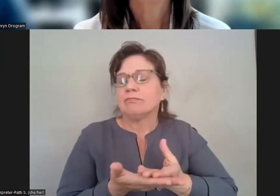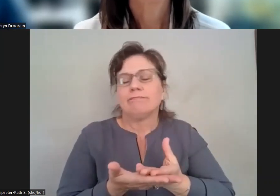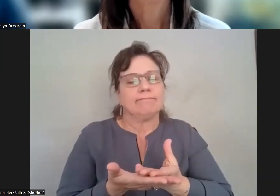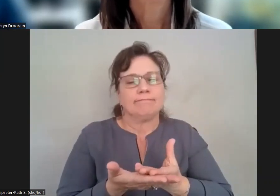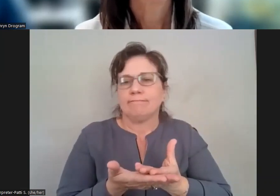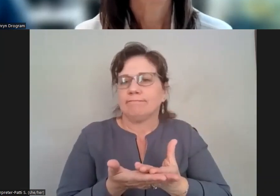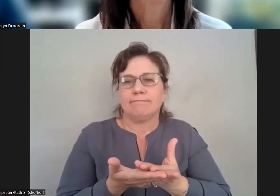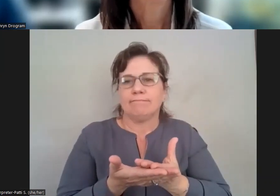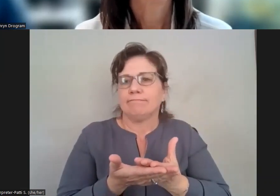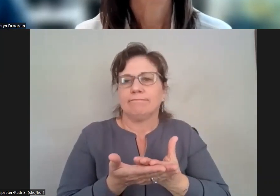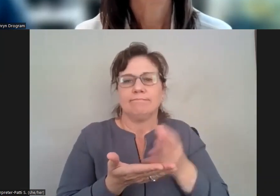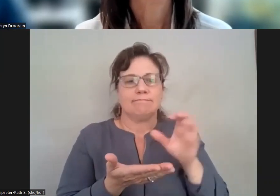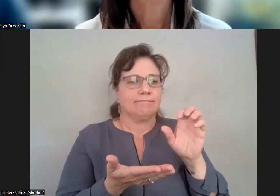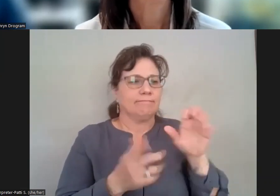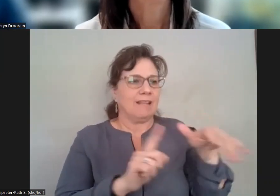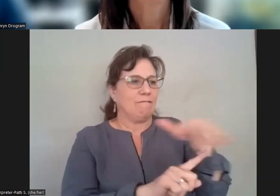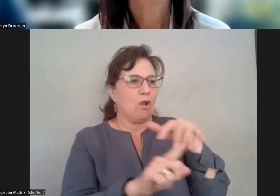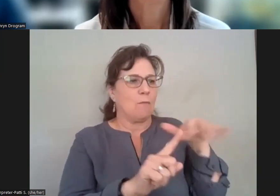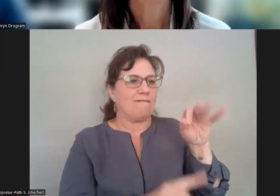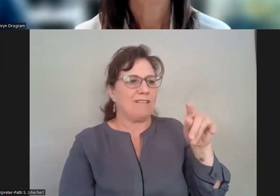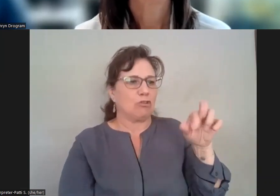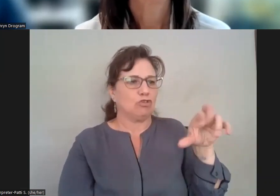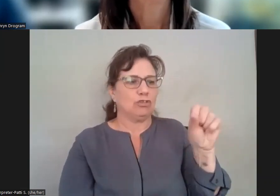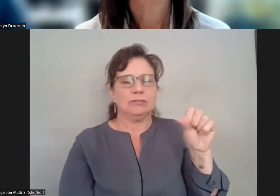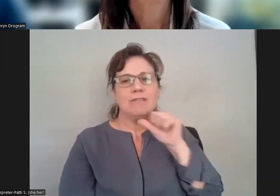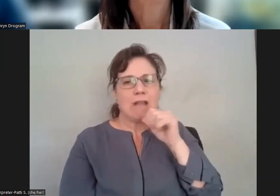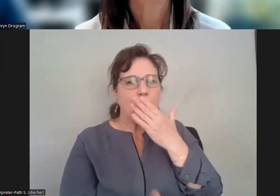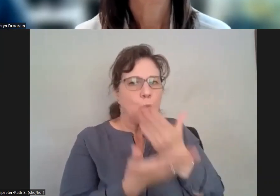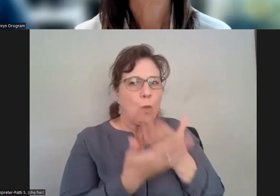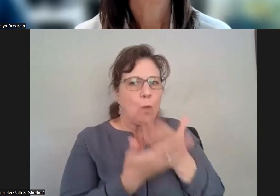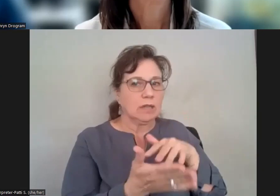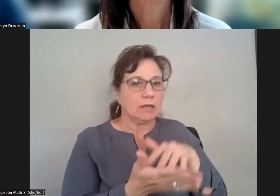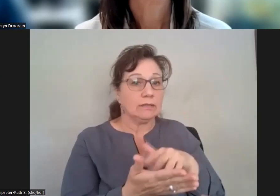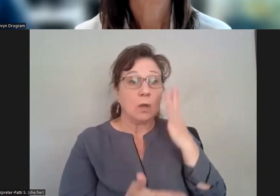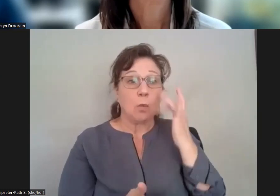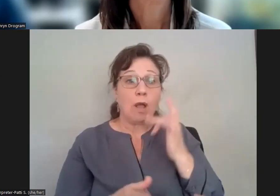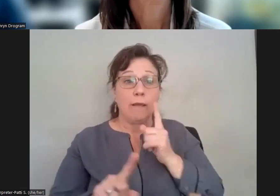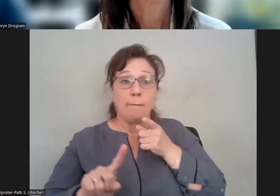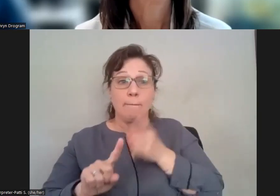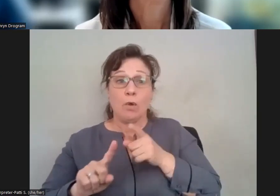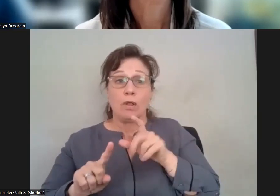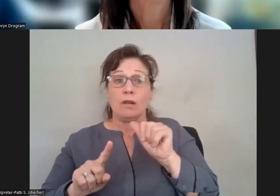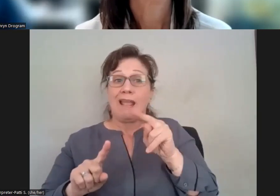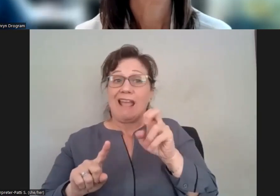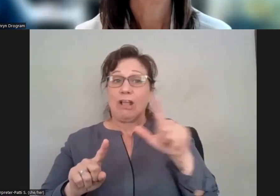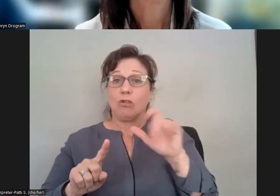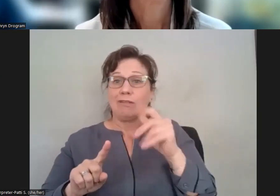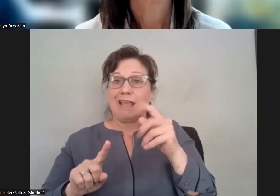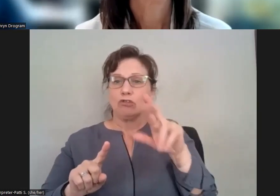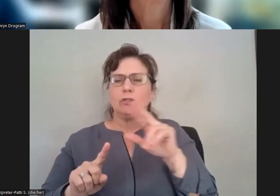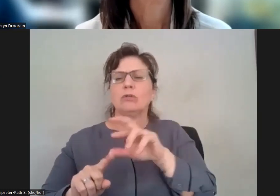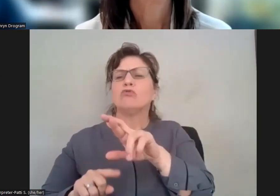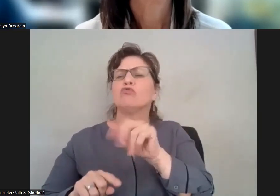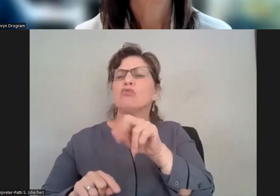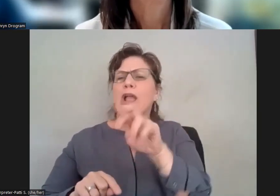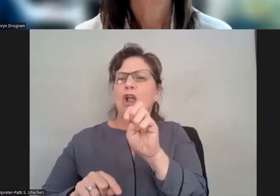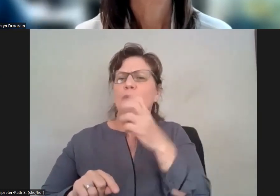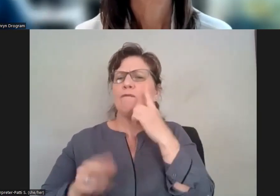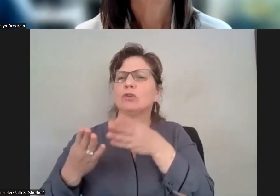factors, they're certainly not as well studied because, again, anal cancer at the end of the day is actually a rare cancer, especially in the general